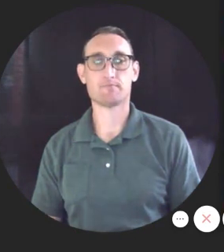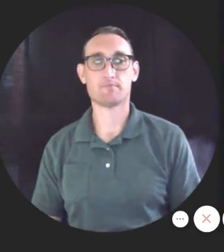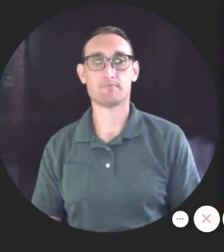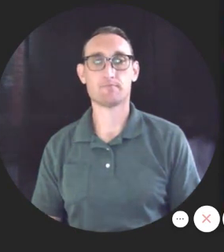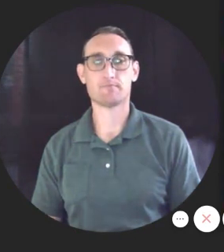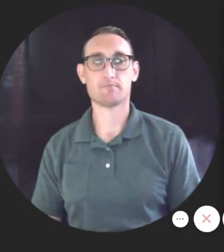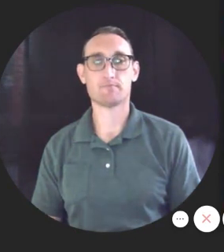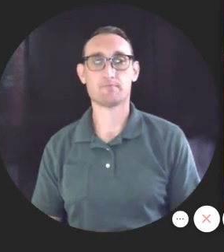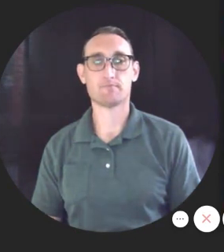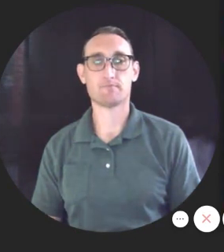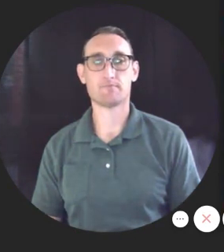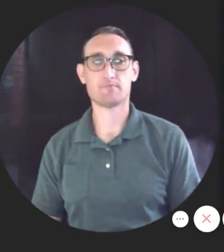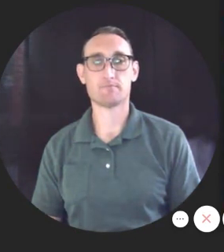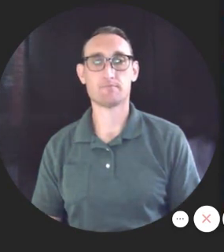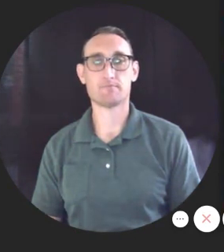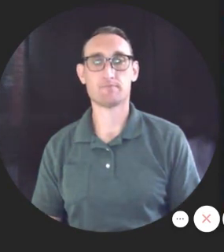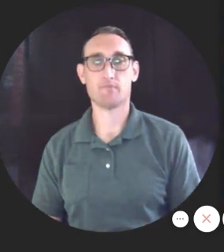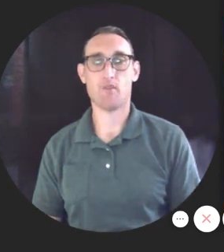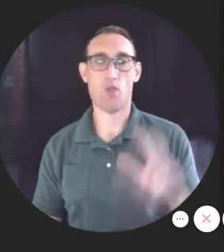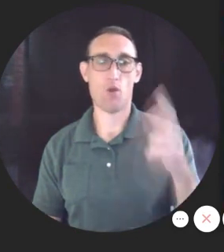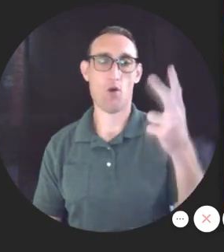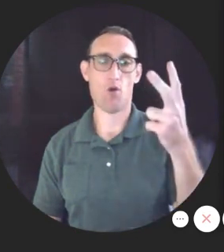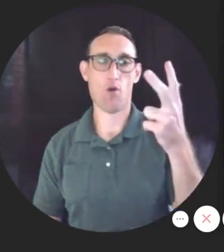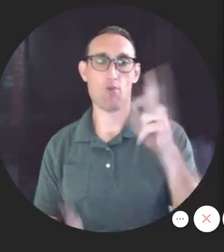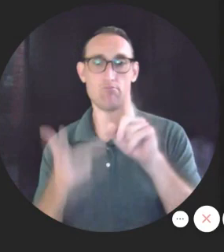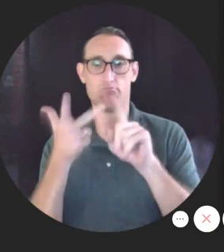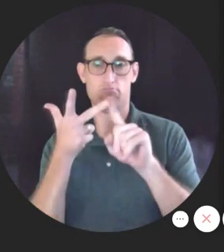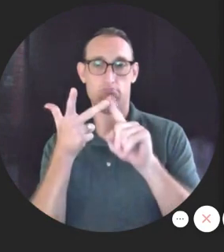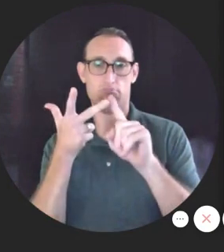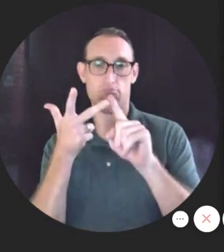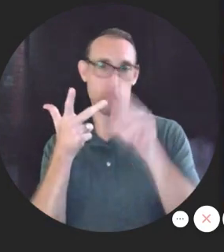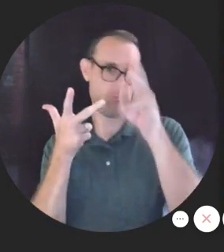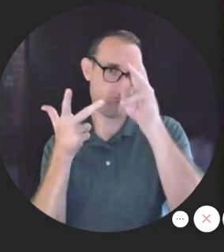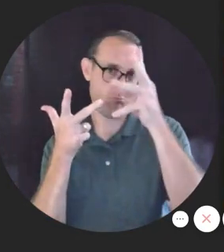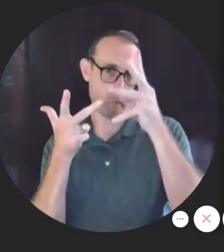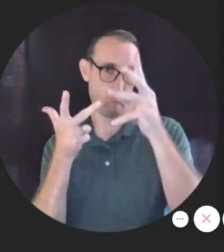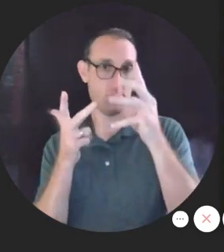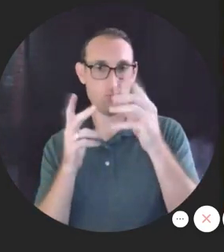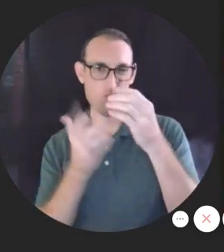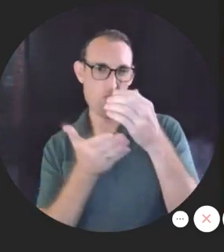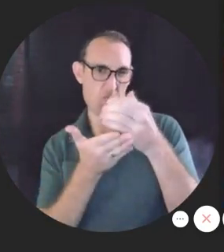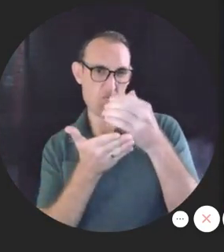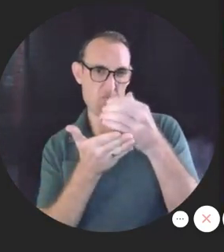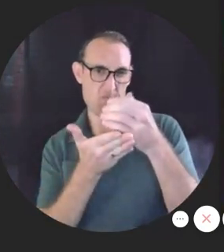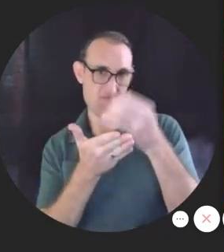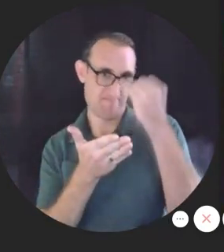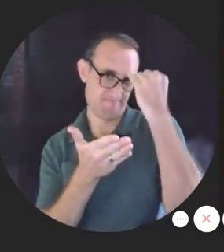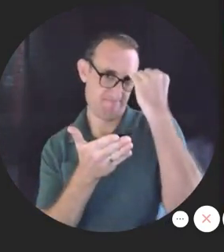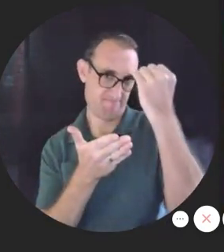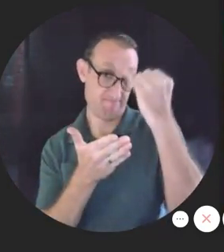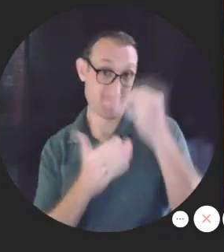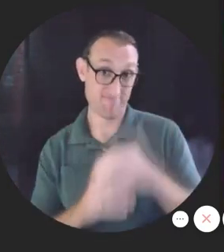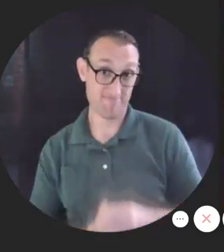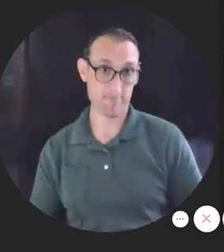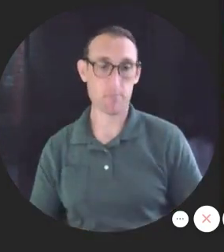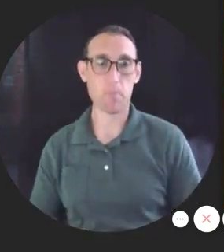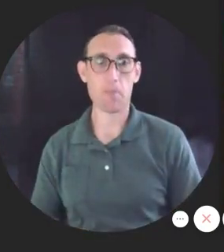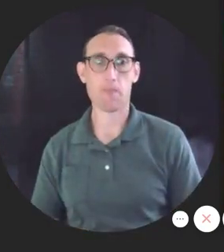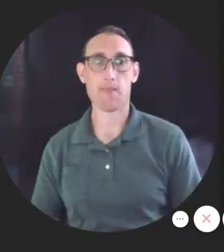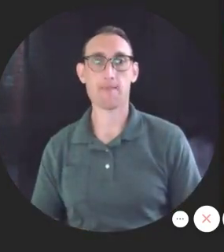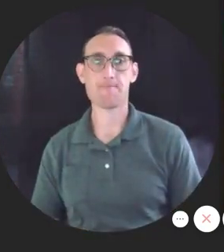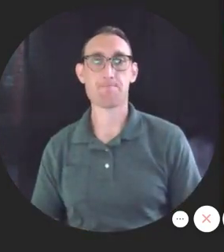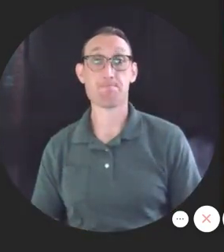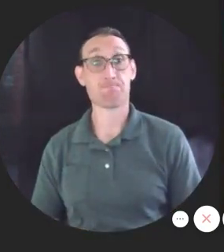Let's try our third design with the cup. All right, now, again, you may